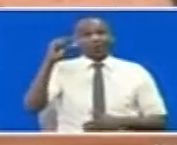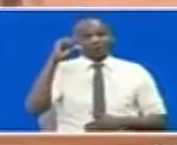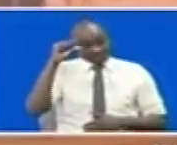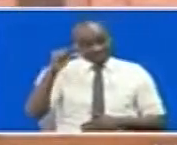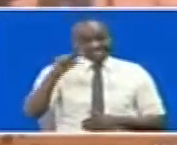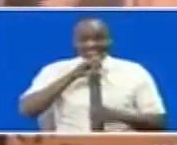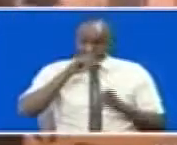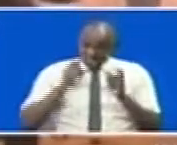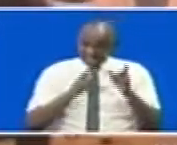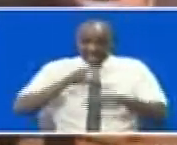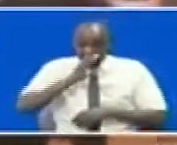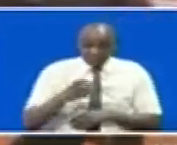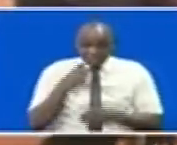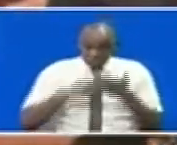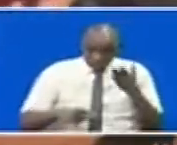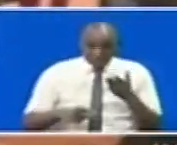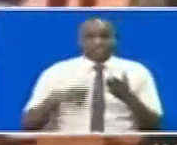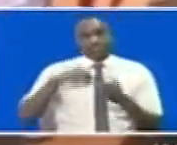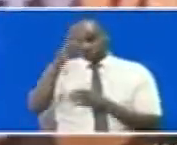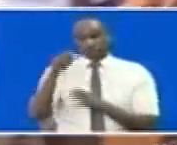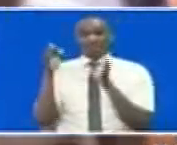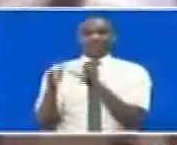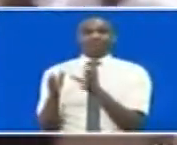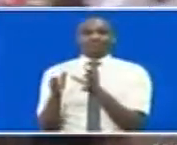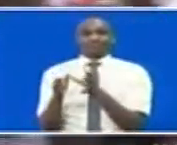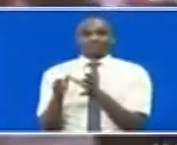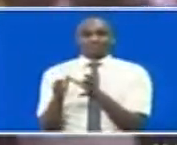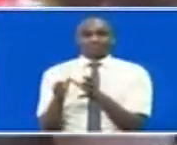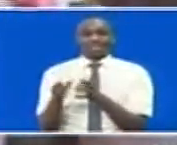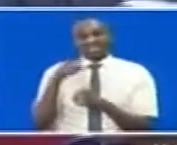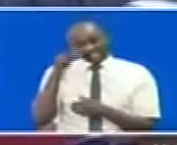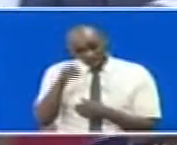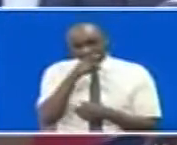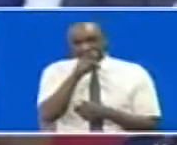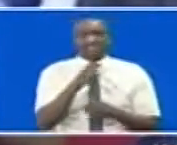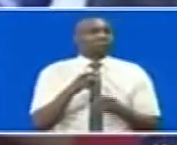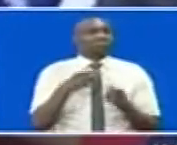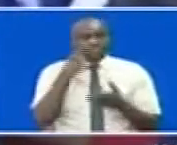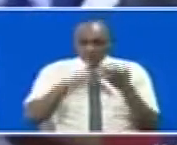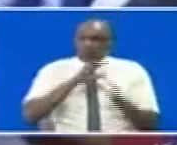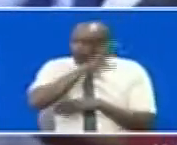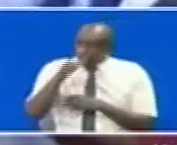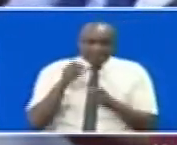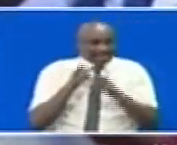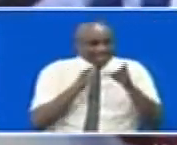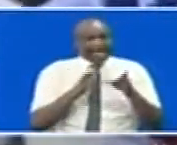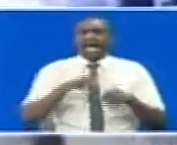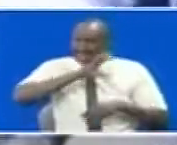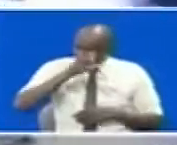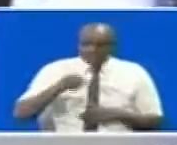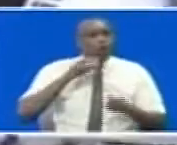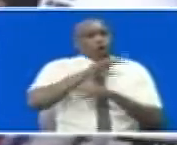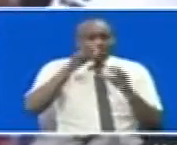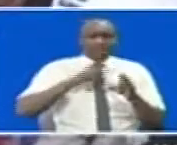Mandera County felt duped by Jubilee Party. The Economic Freedom Party will fill all the seats in Mandera County as it plans